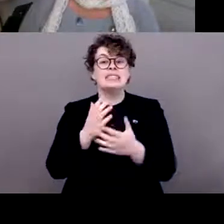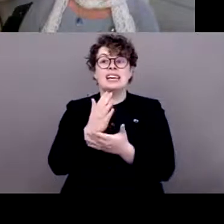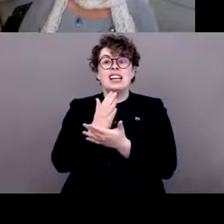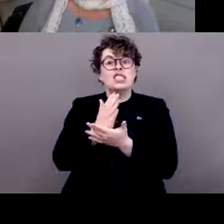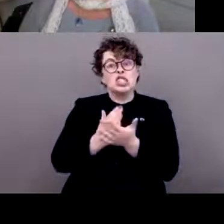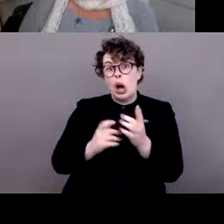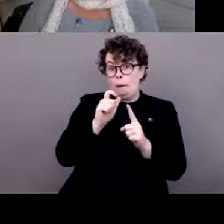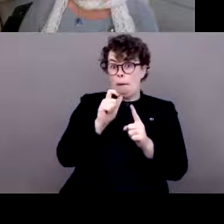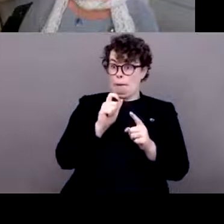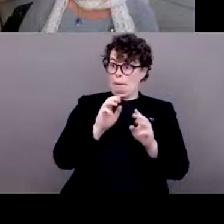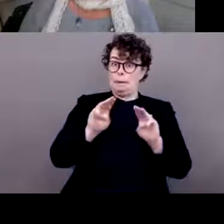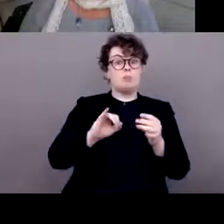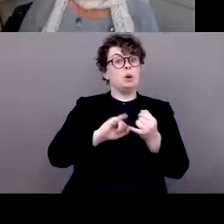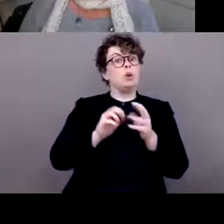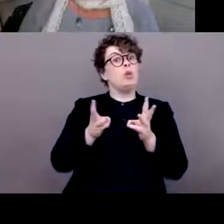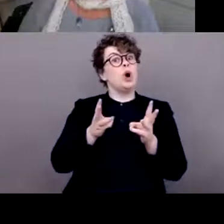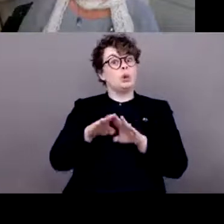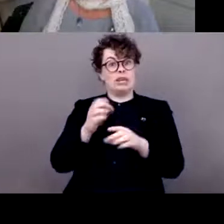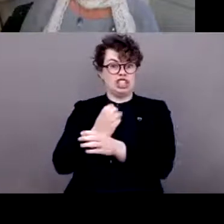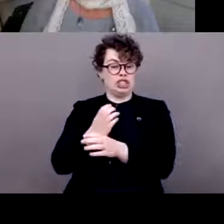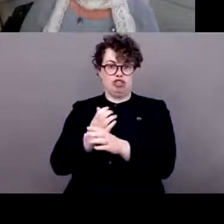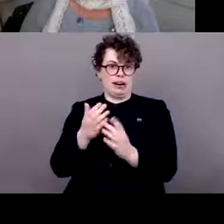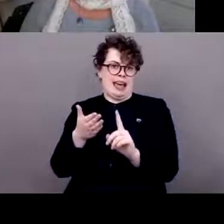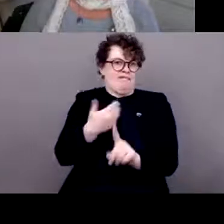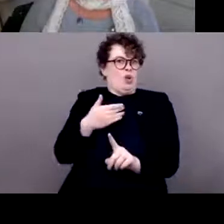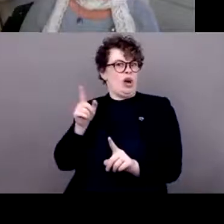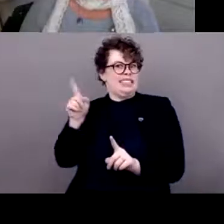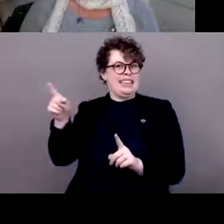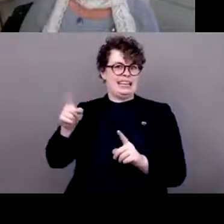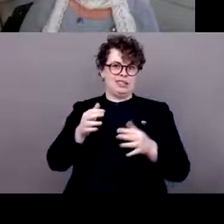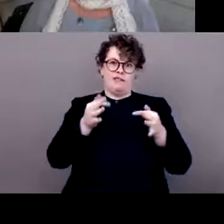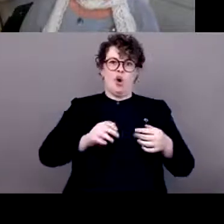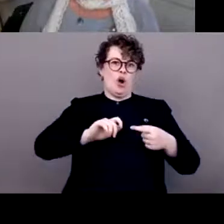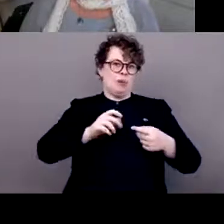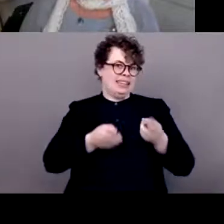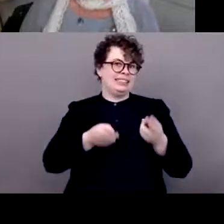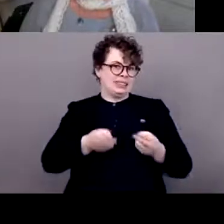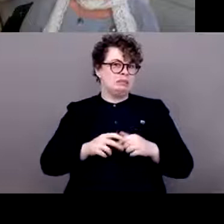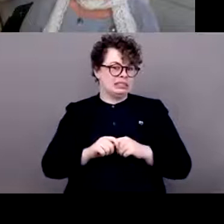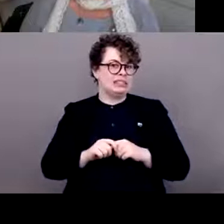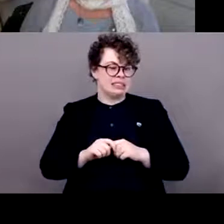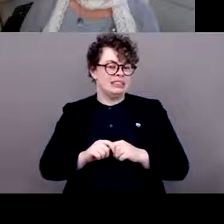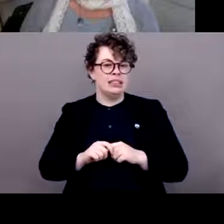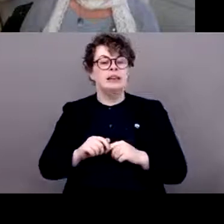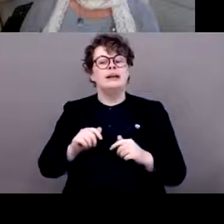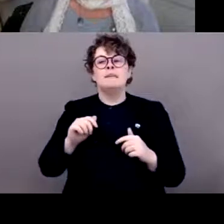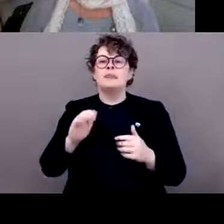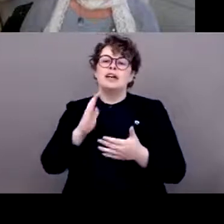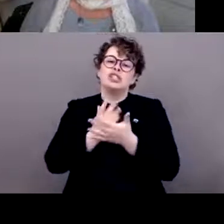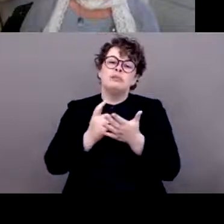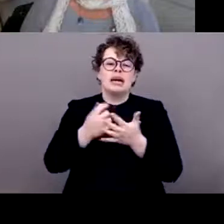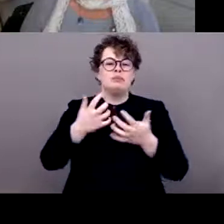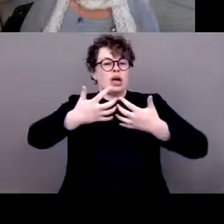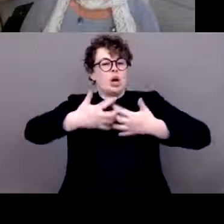formal assessments for that reason, and certainly with certain groups I would agree with that. Sometimes the equipment or the